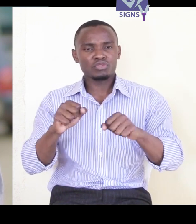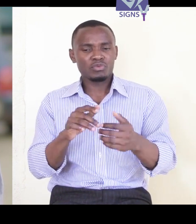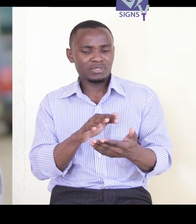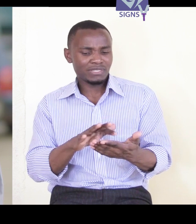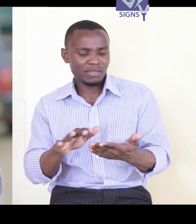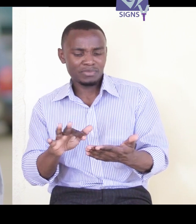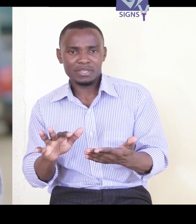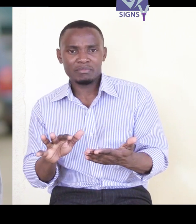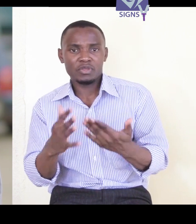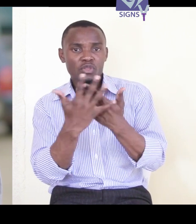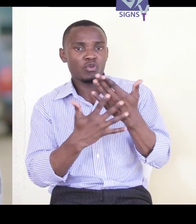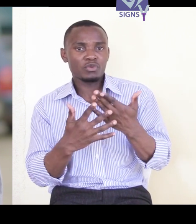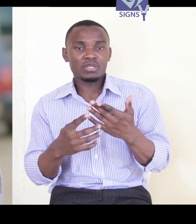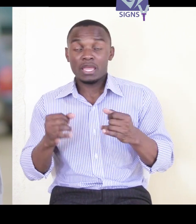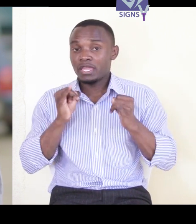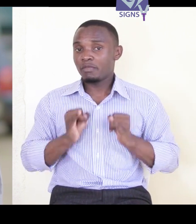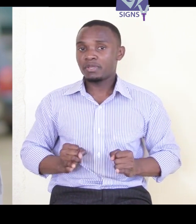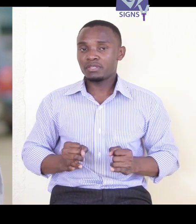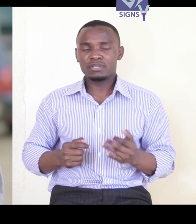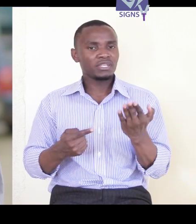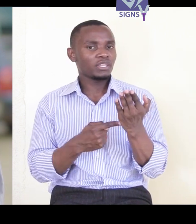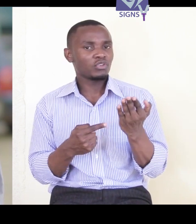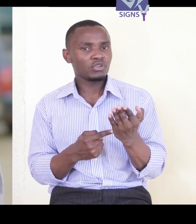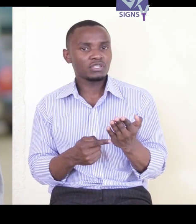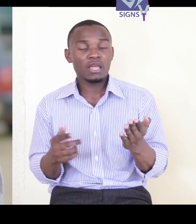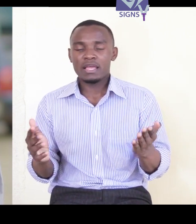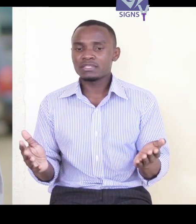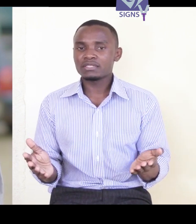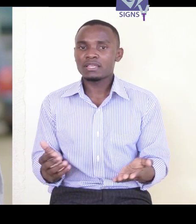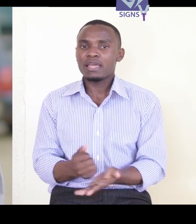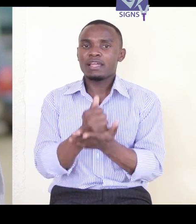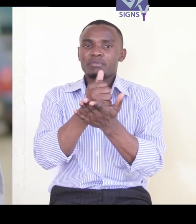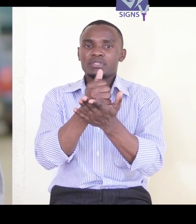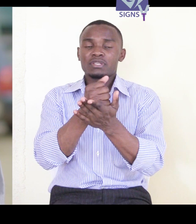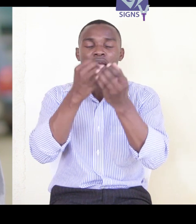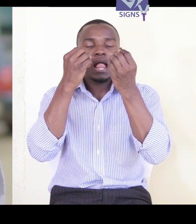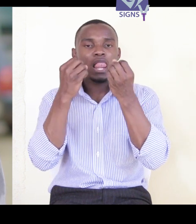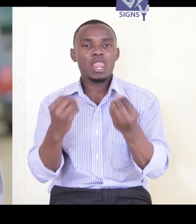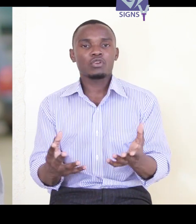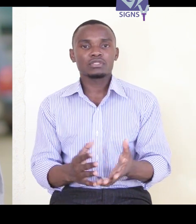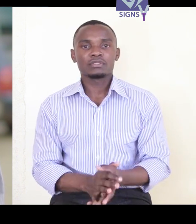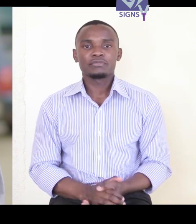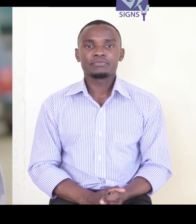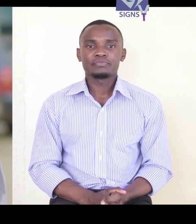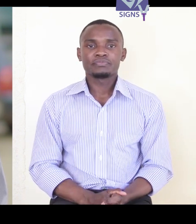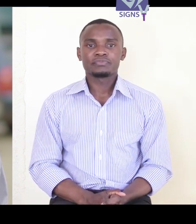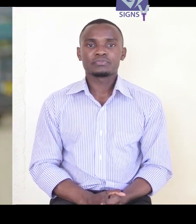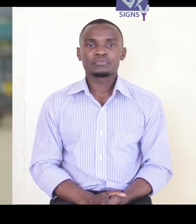on the computer or on my phone independently. Therefore, technology has really helped us very much.